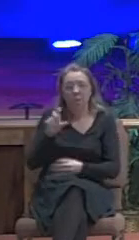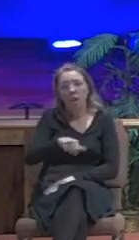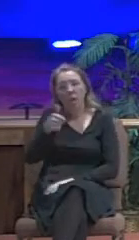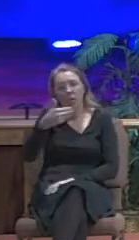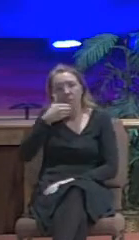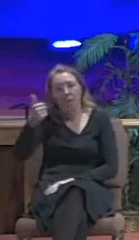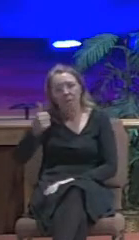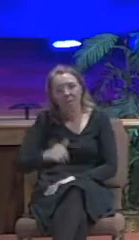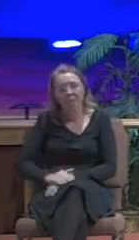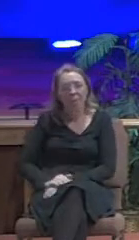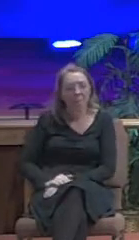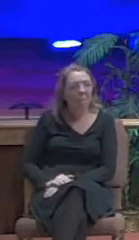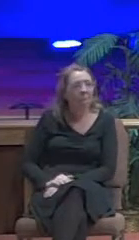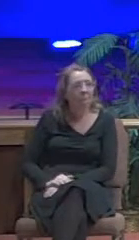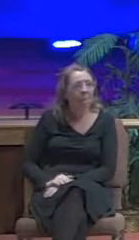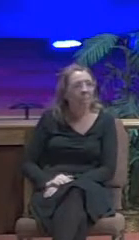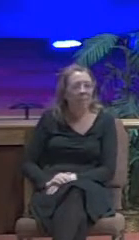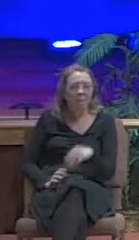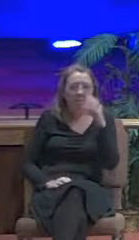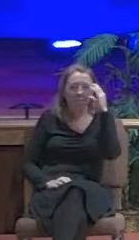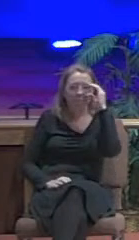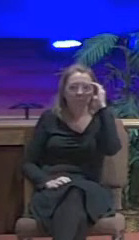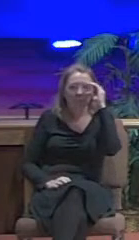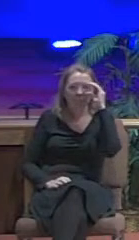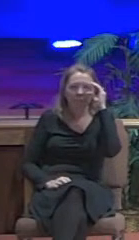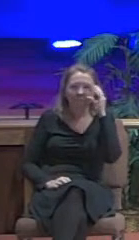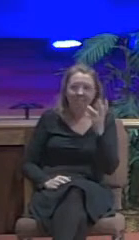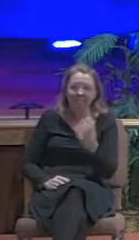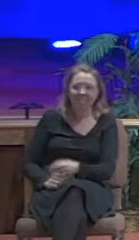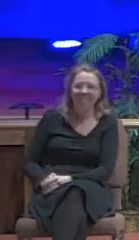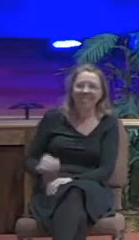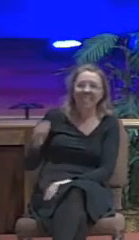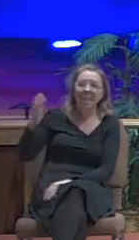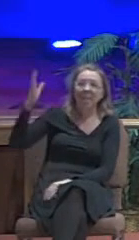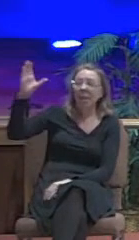God doesn't ask us to submit to only those that we get along